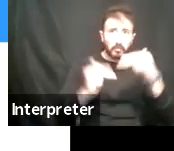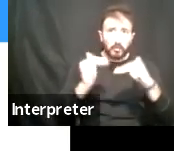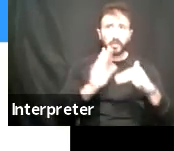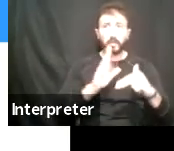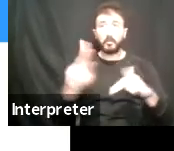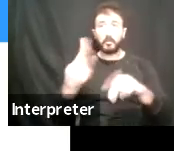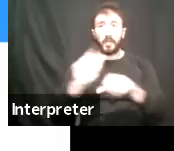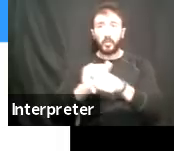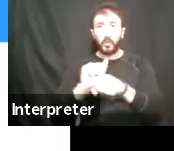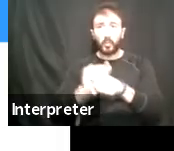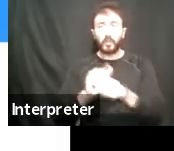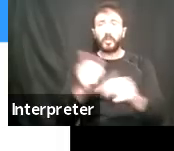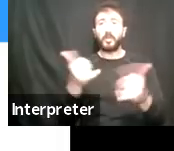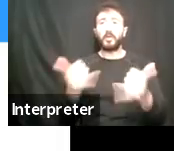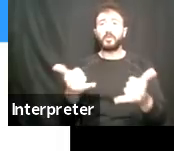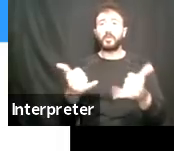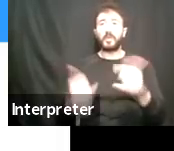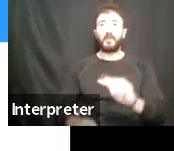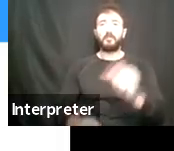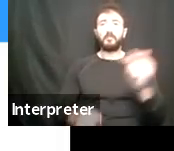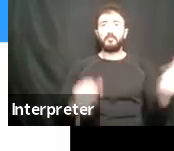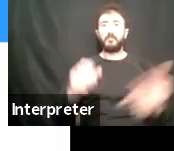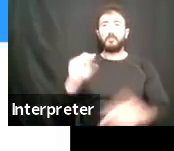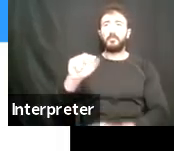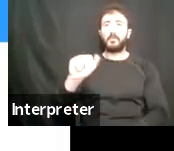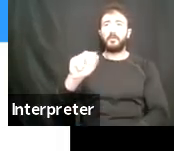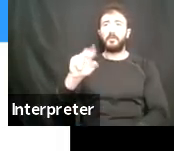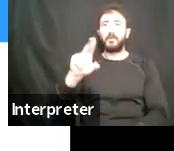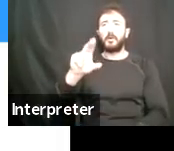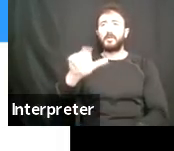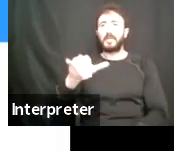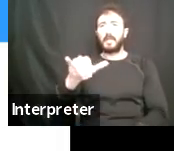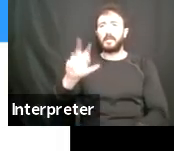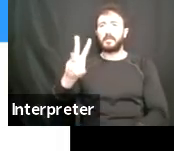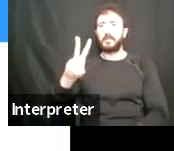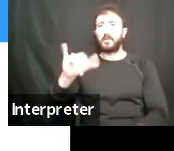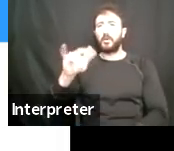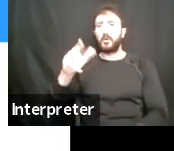cover training opportunities.